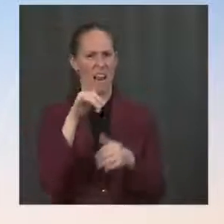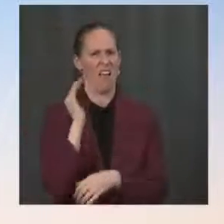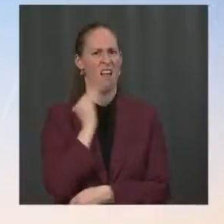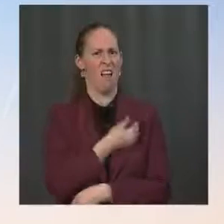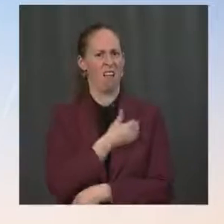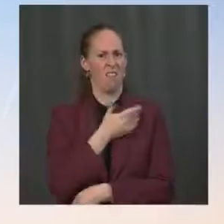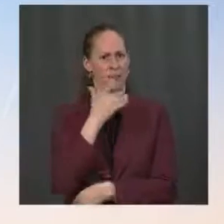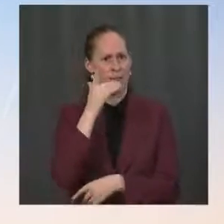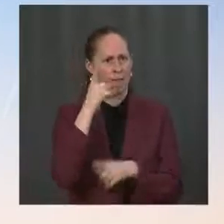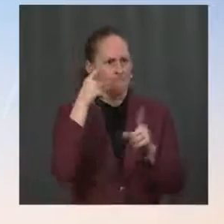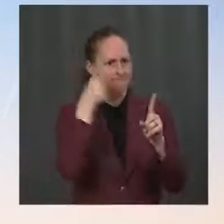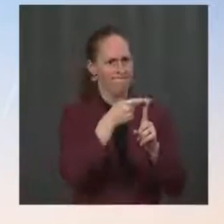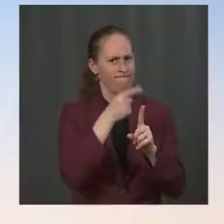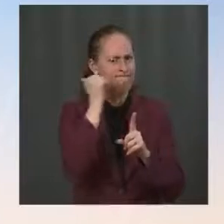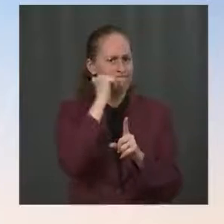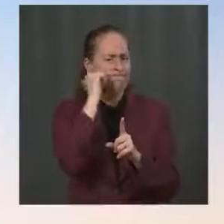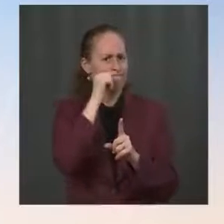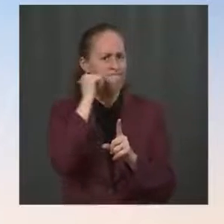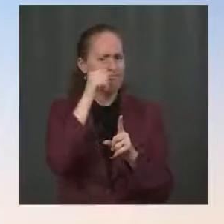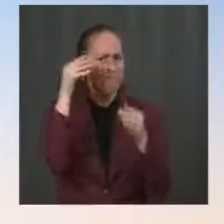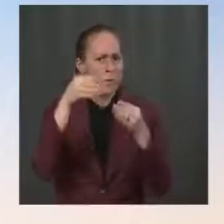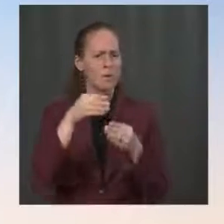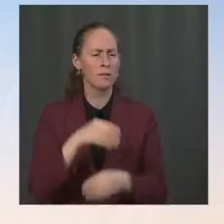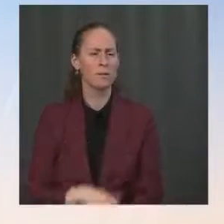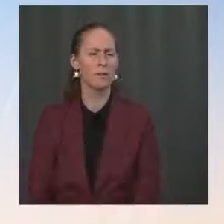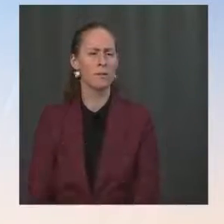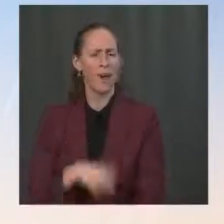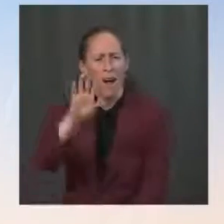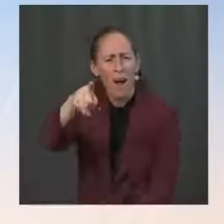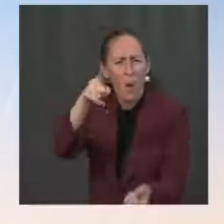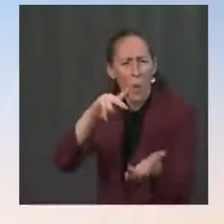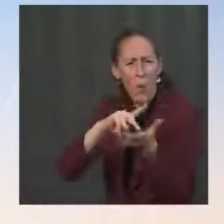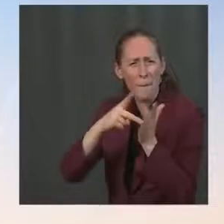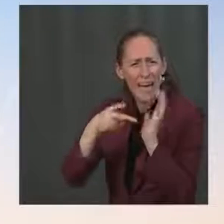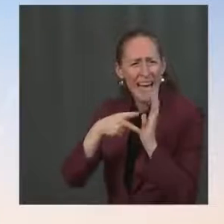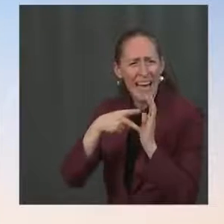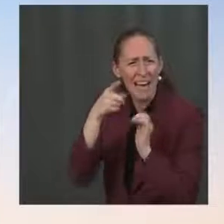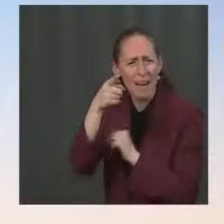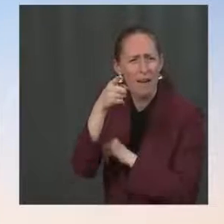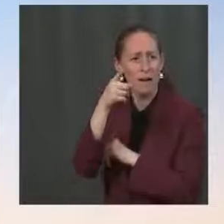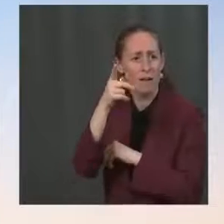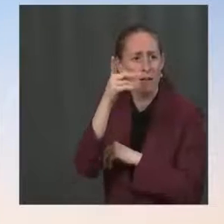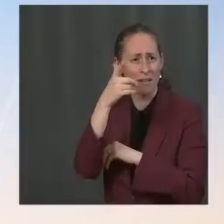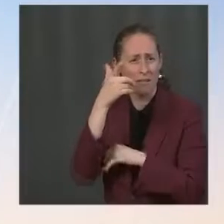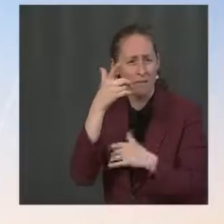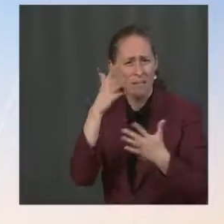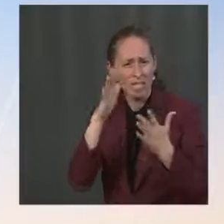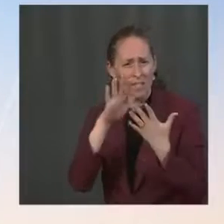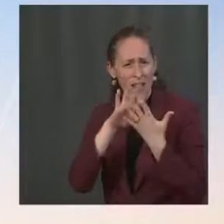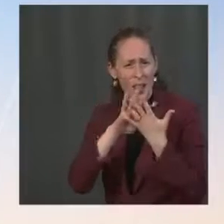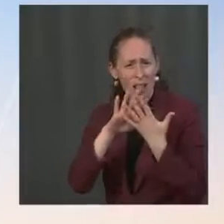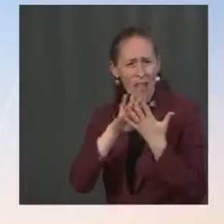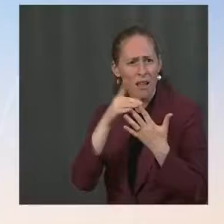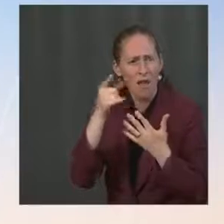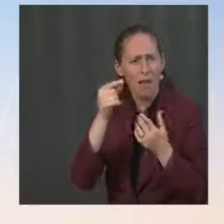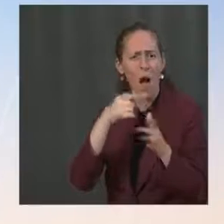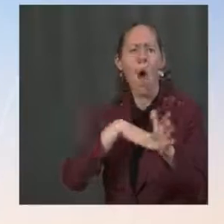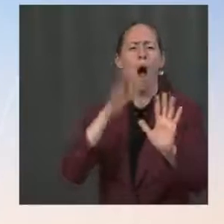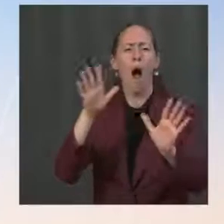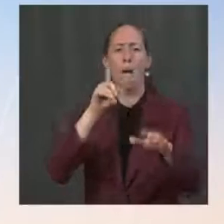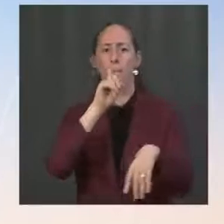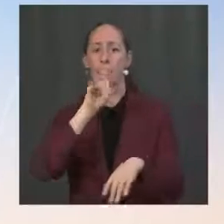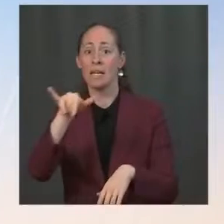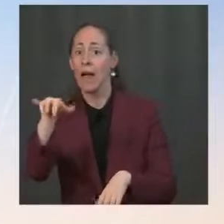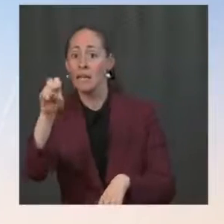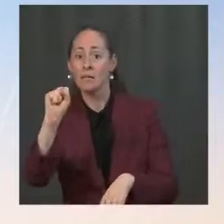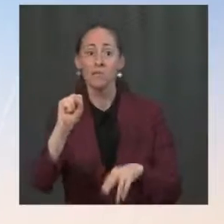those missions, even if you have to be vague about it, they have taken place at times? I'm not confirming if they have or haven't. I'm just going to convey to you, I'll leave that to the Department